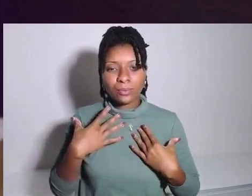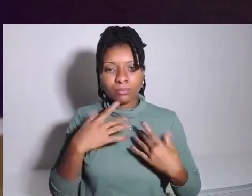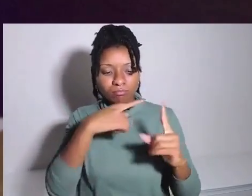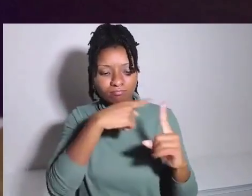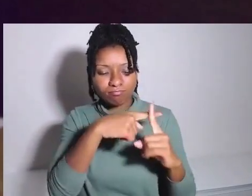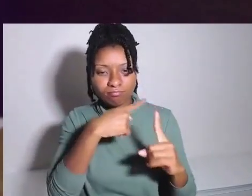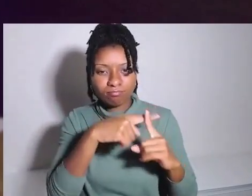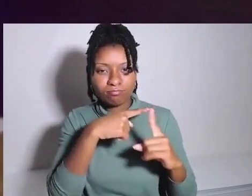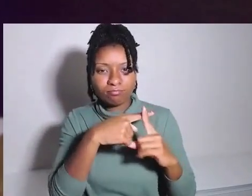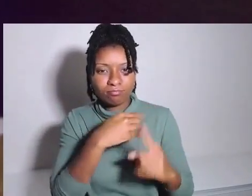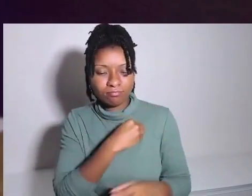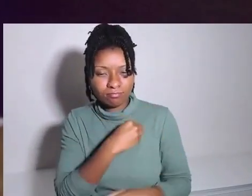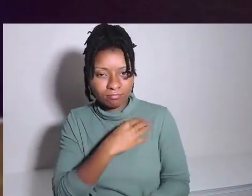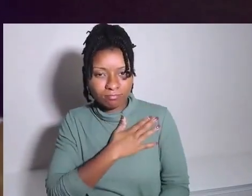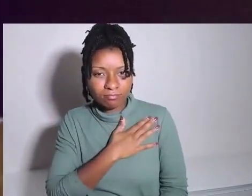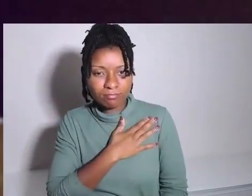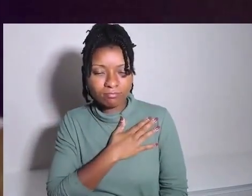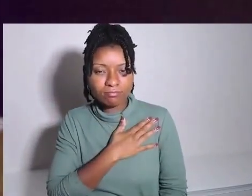word.